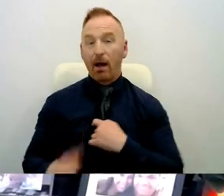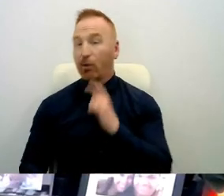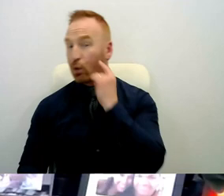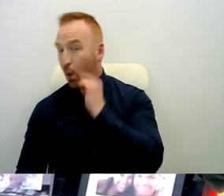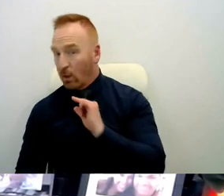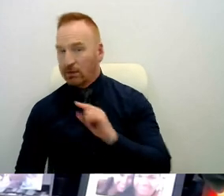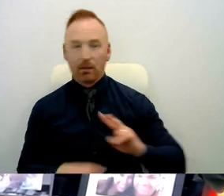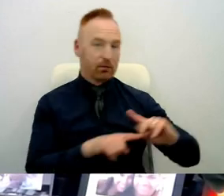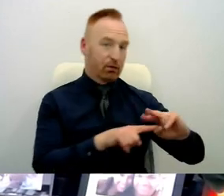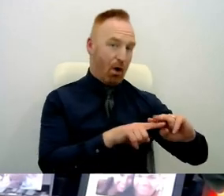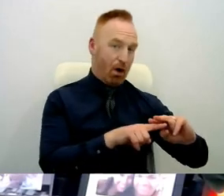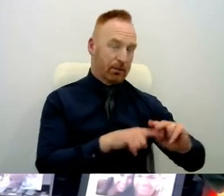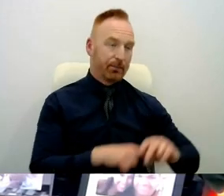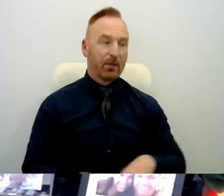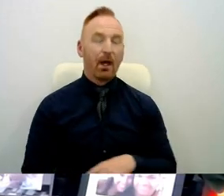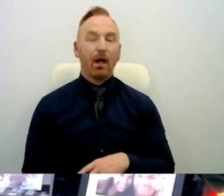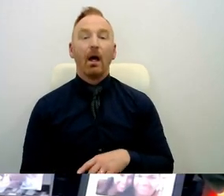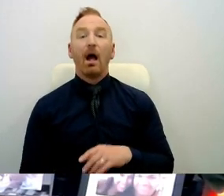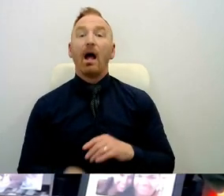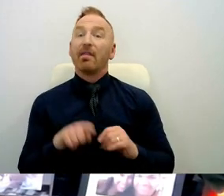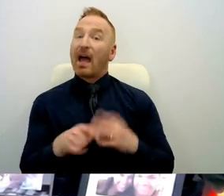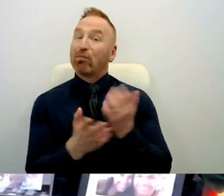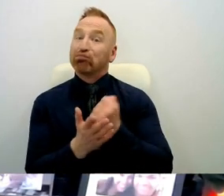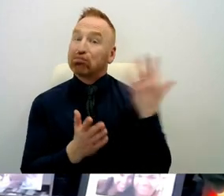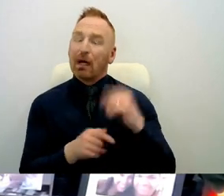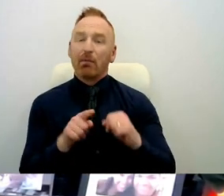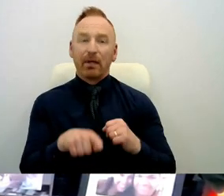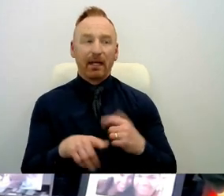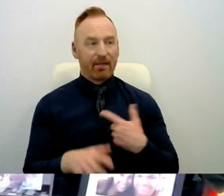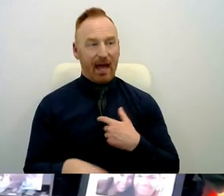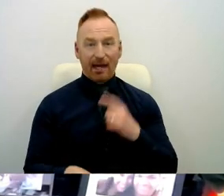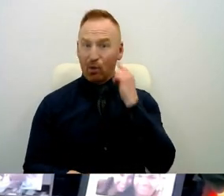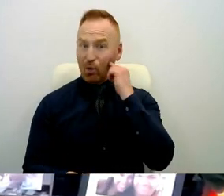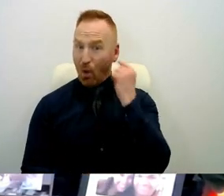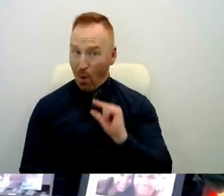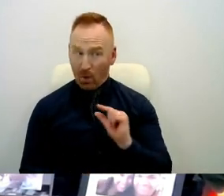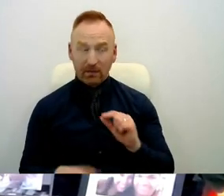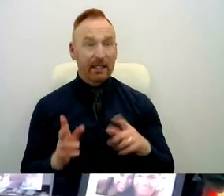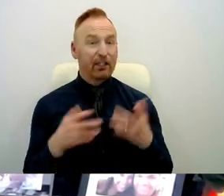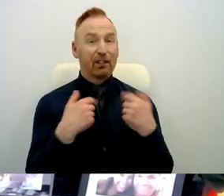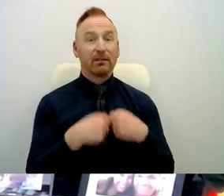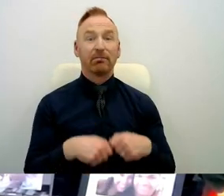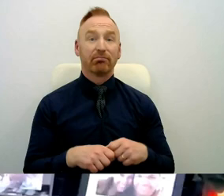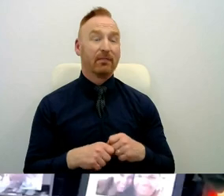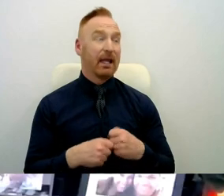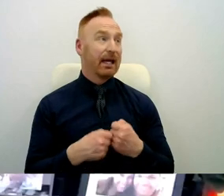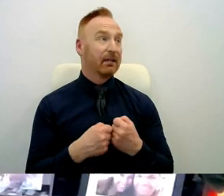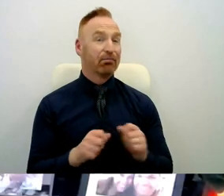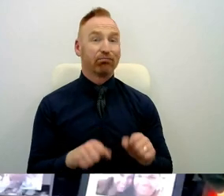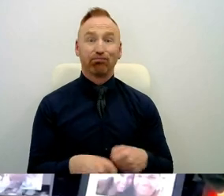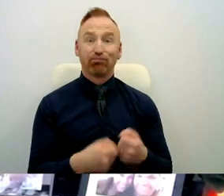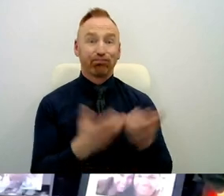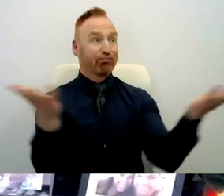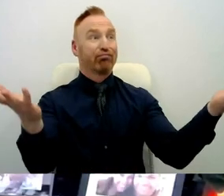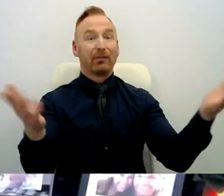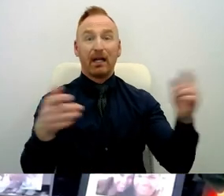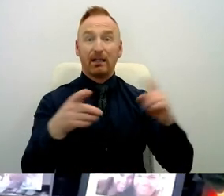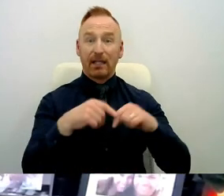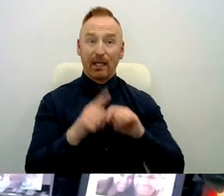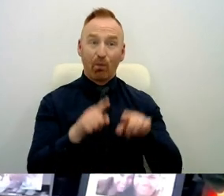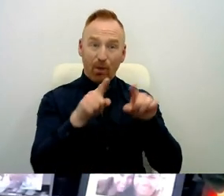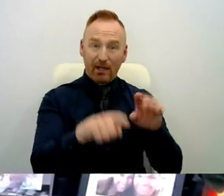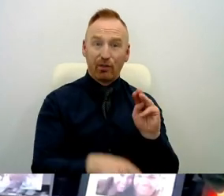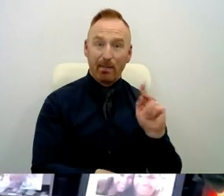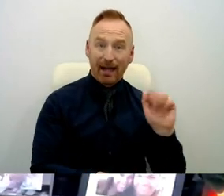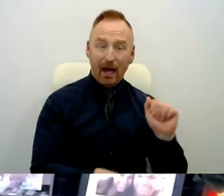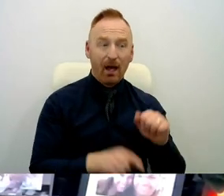salt. And Mansa Musa was so wealthy that the vast amount of gold that he simply gave away while he was on his Hajj